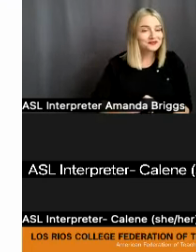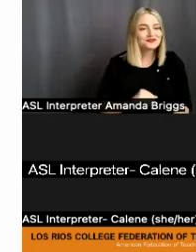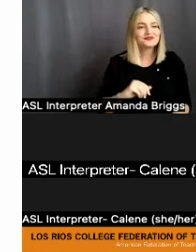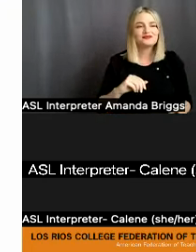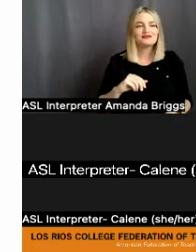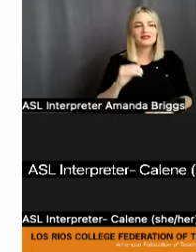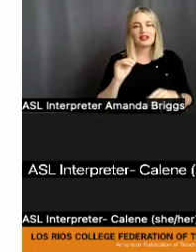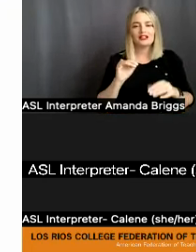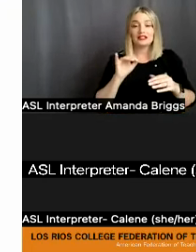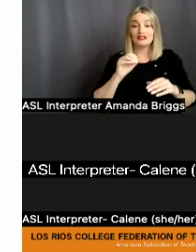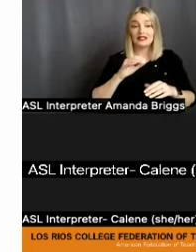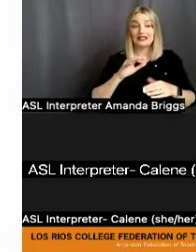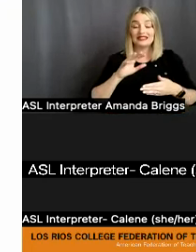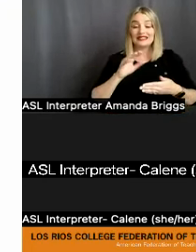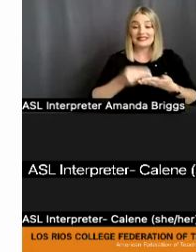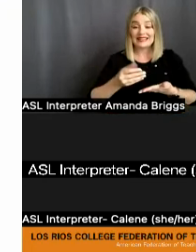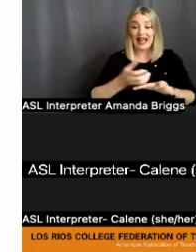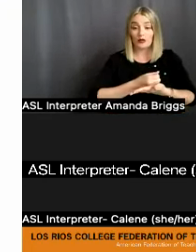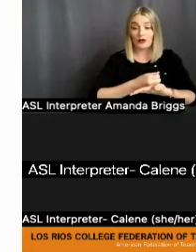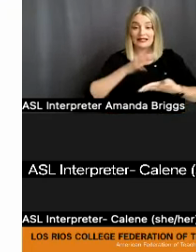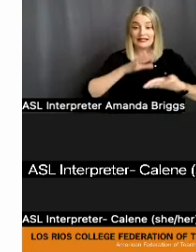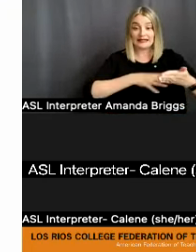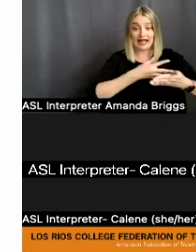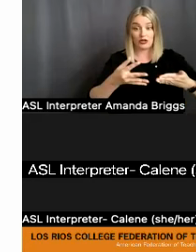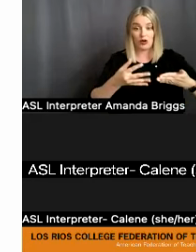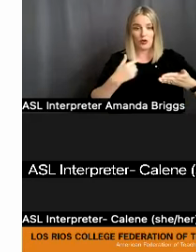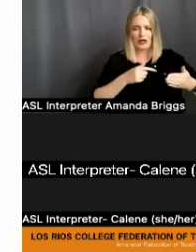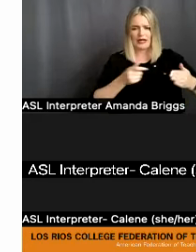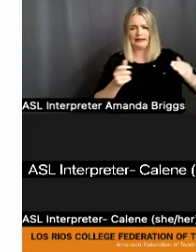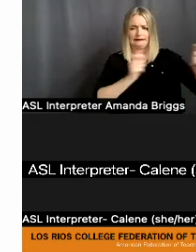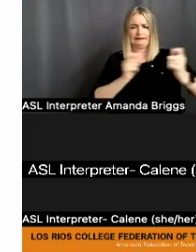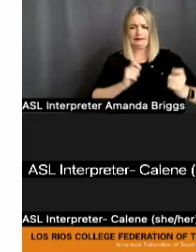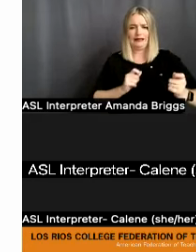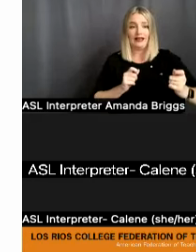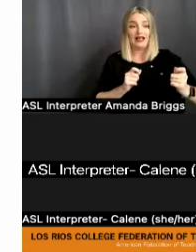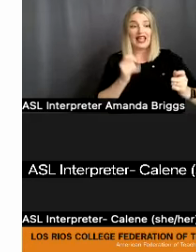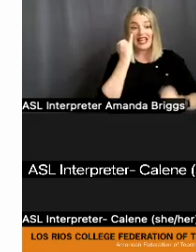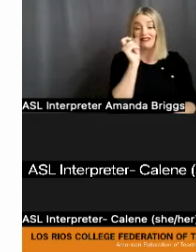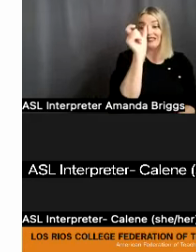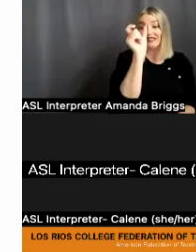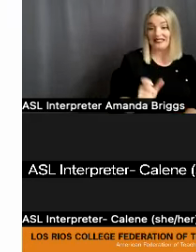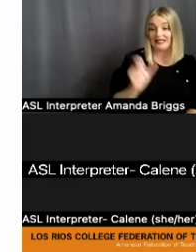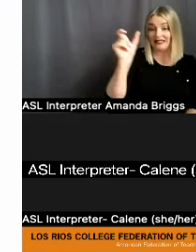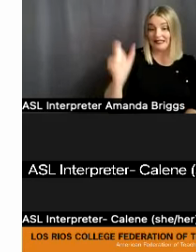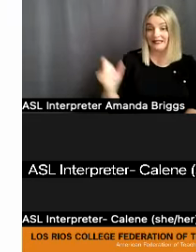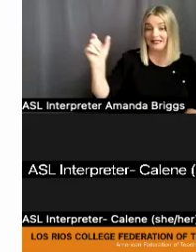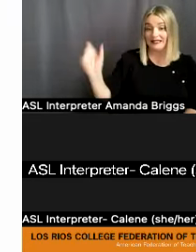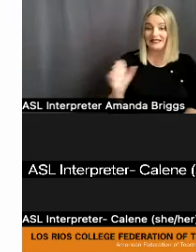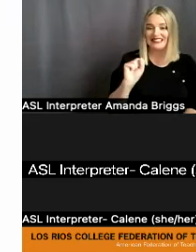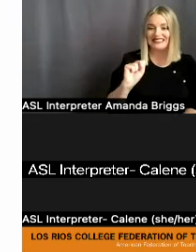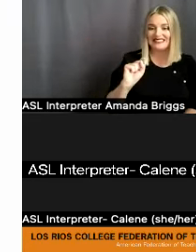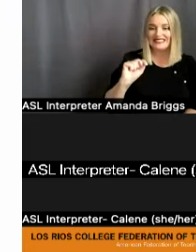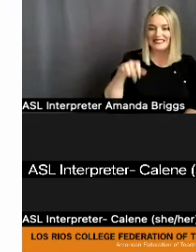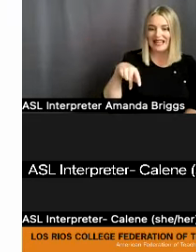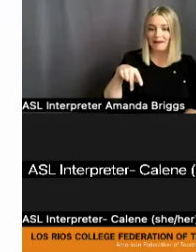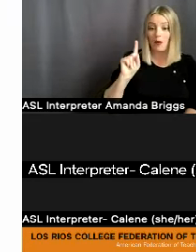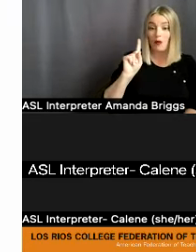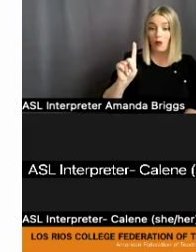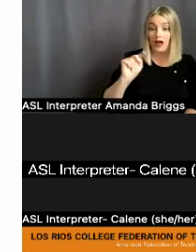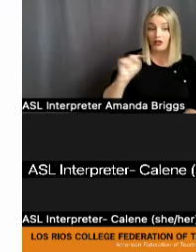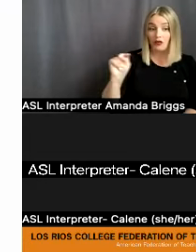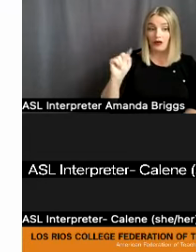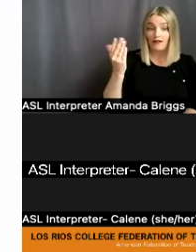the salary schedule, it did favor those folks who were in steps 1 through 15. And one thing that the entire bargaining team thought was